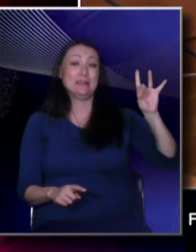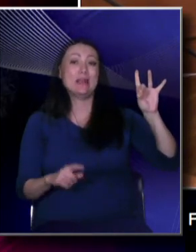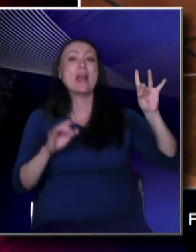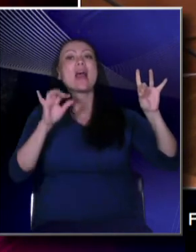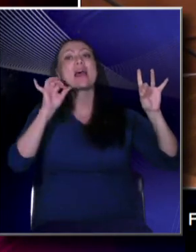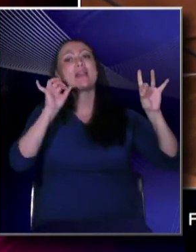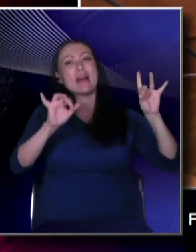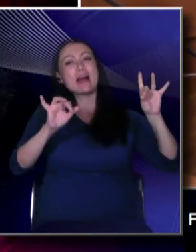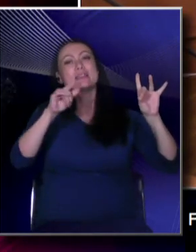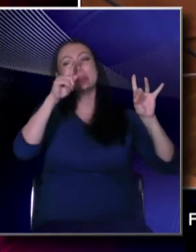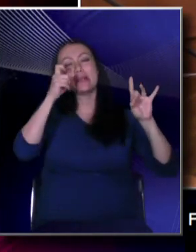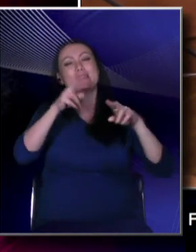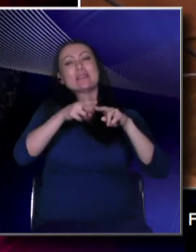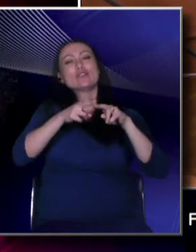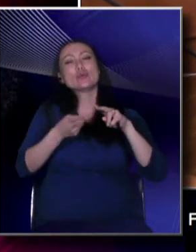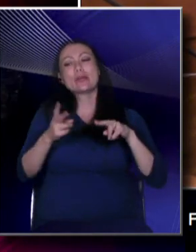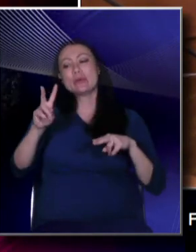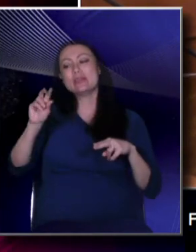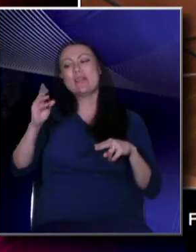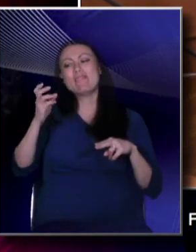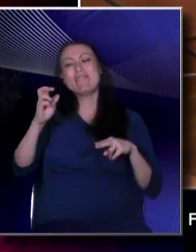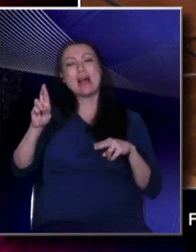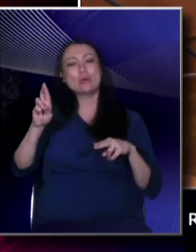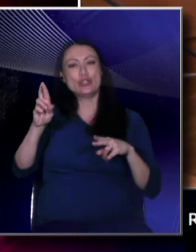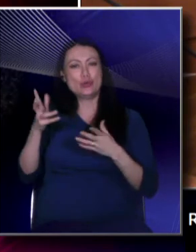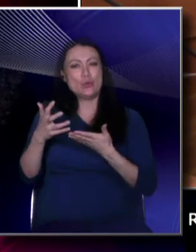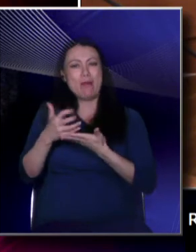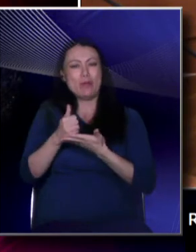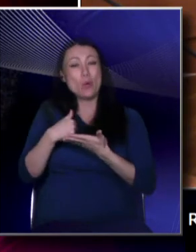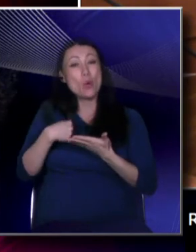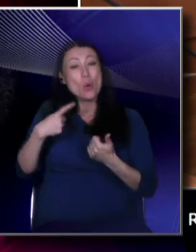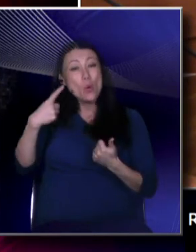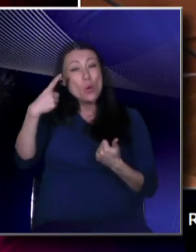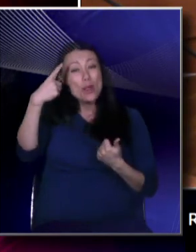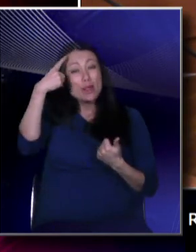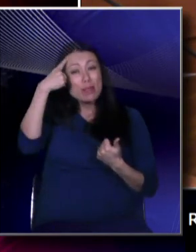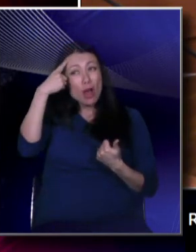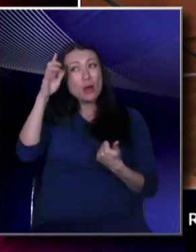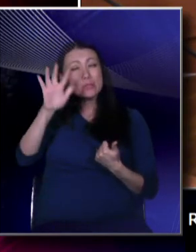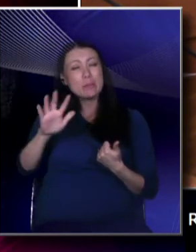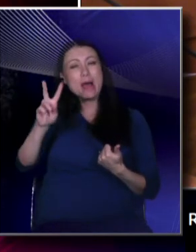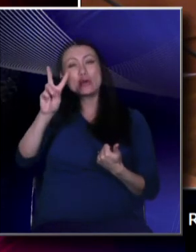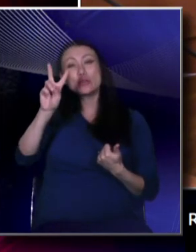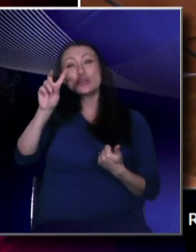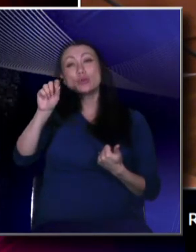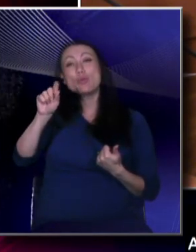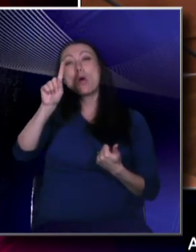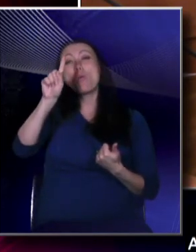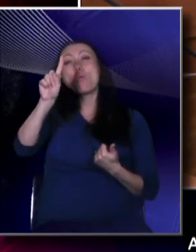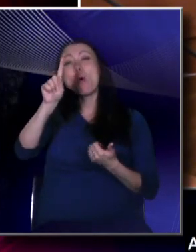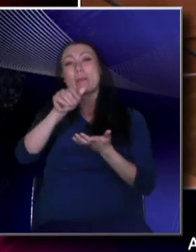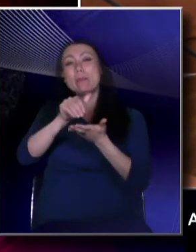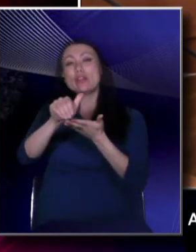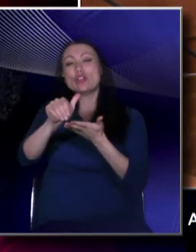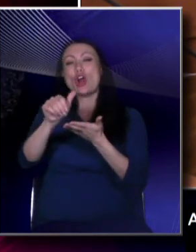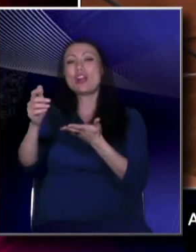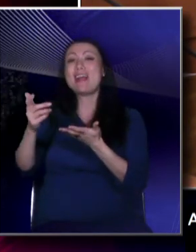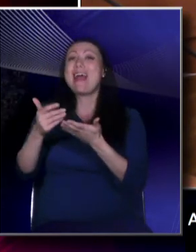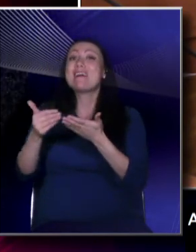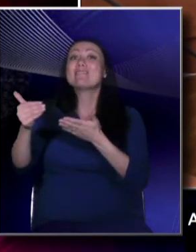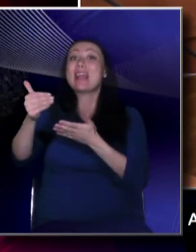the decrease in voucher revenues, which we thought was attributed to a $2.1 million advance from the Department of